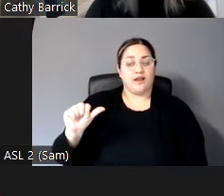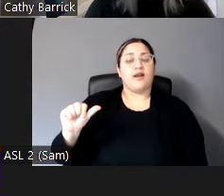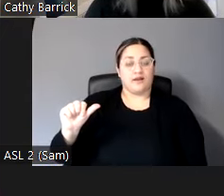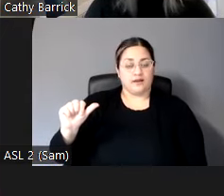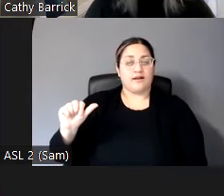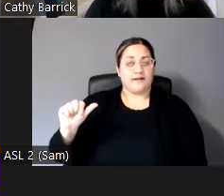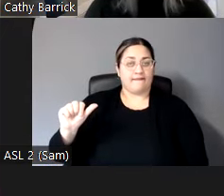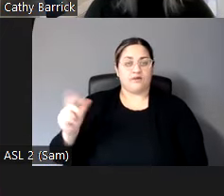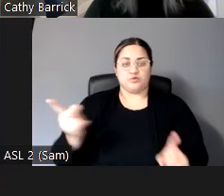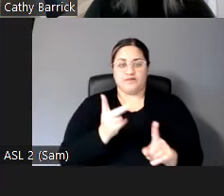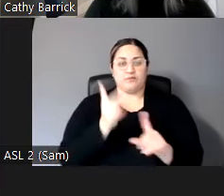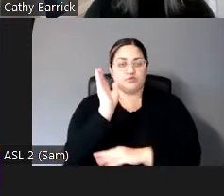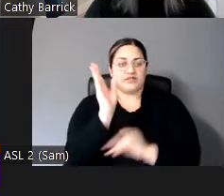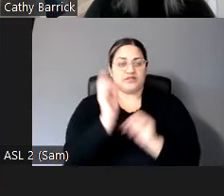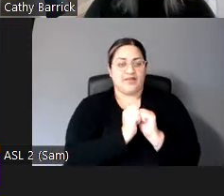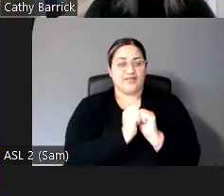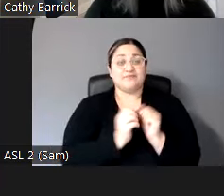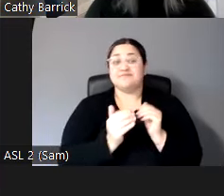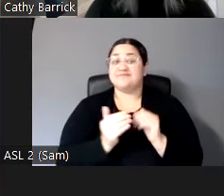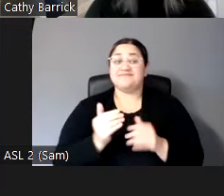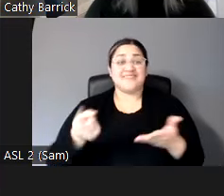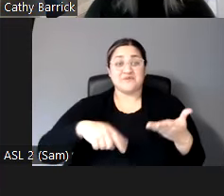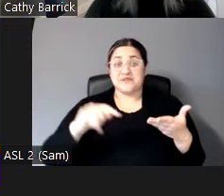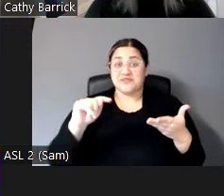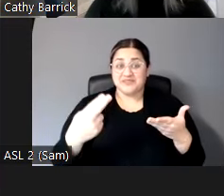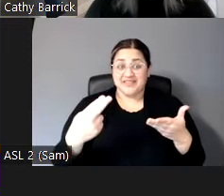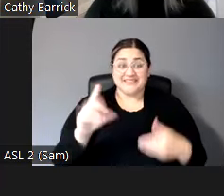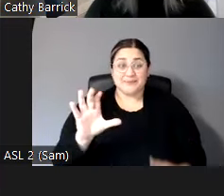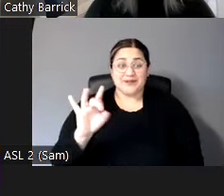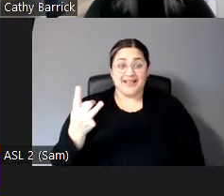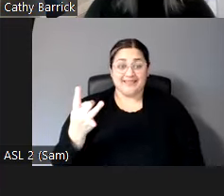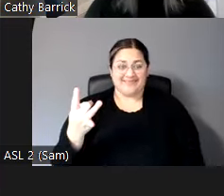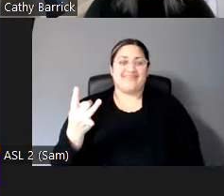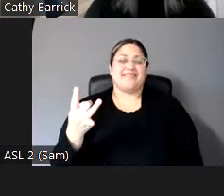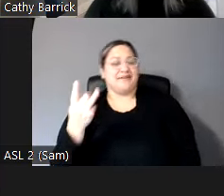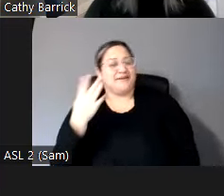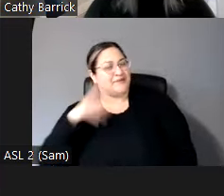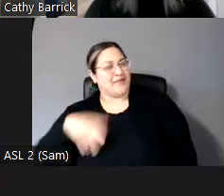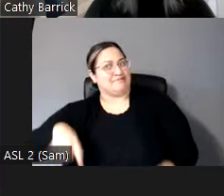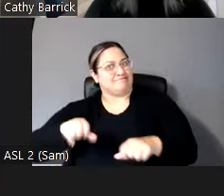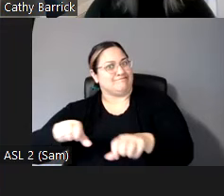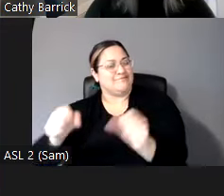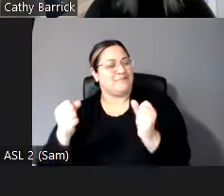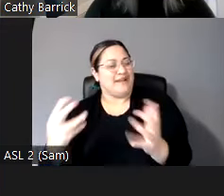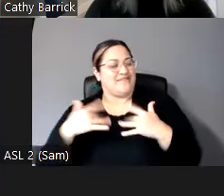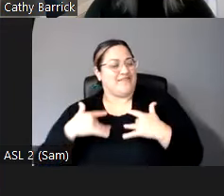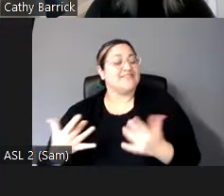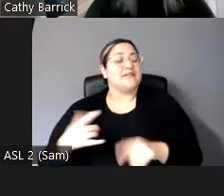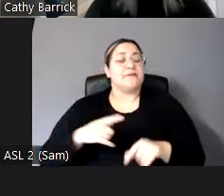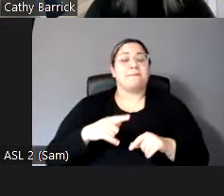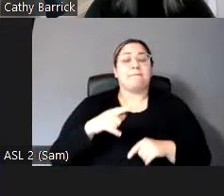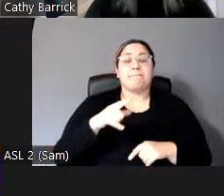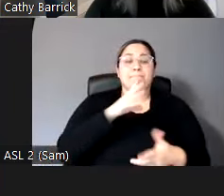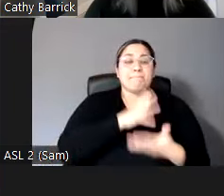day, because we like to keep busy, we're hosting another session on closing the gap, so looking at promoting health and dignity for Black